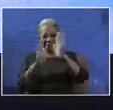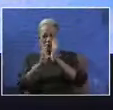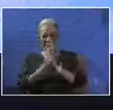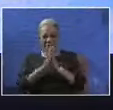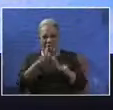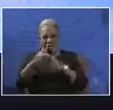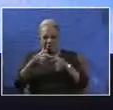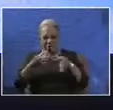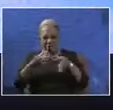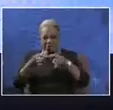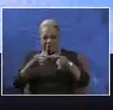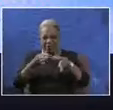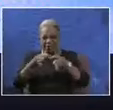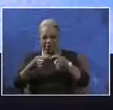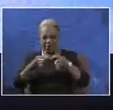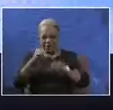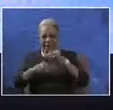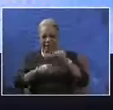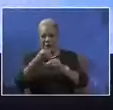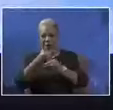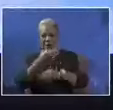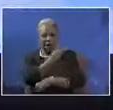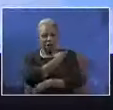all religions,